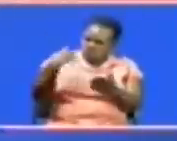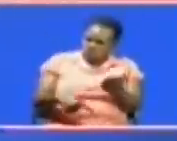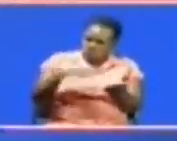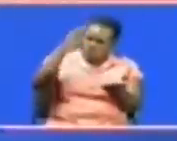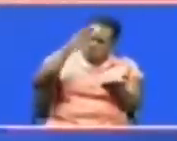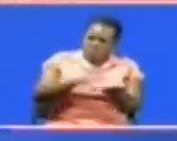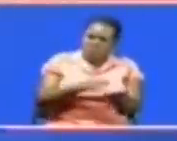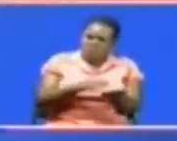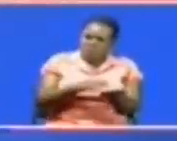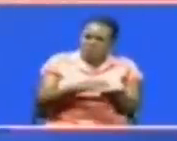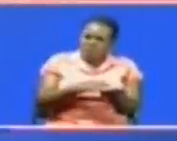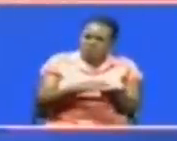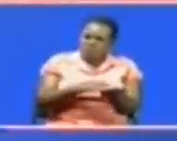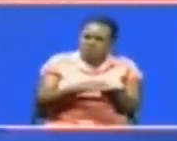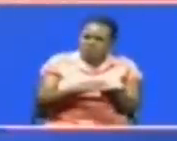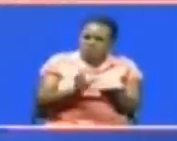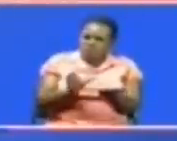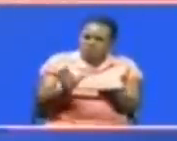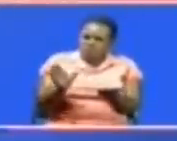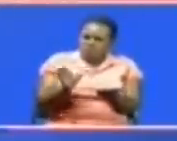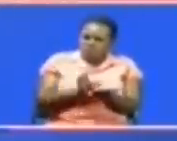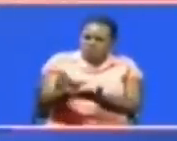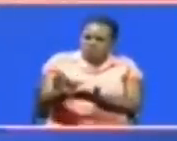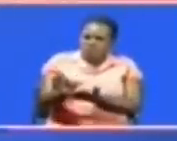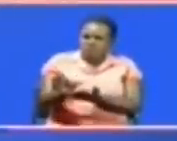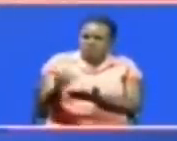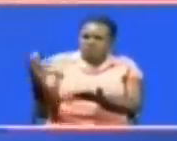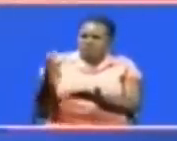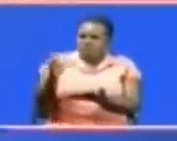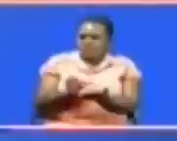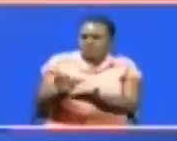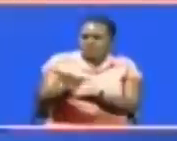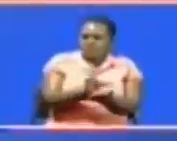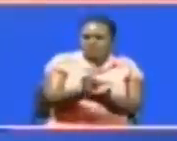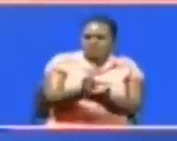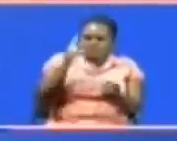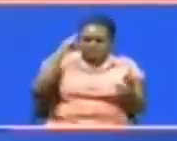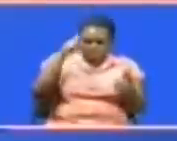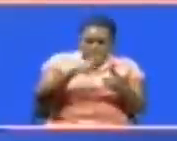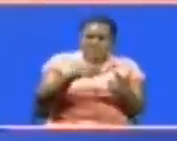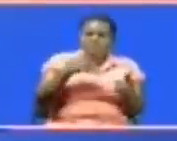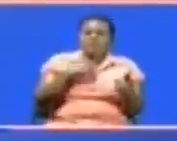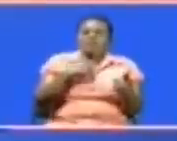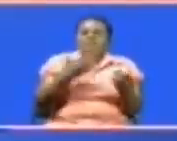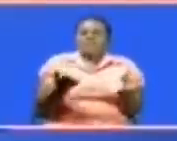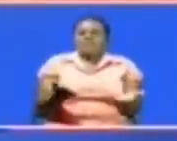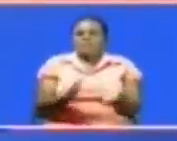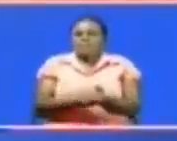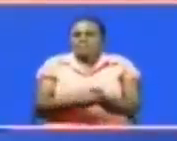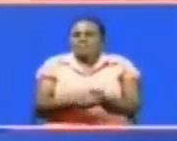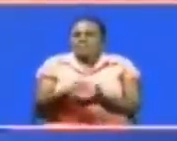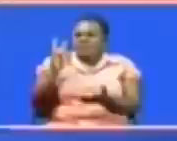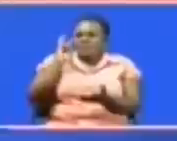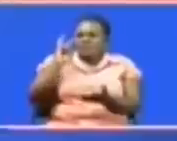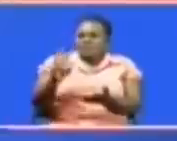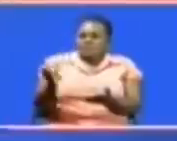the spread in terms of the per capita allocations. And that was intentional on our part, because if you look at the